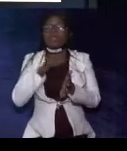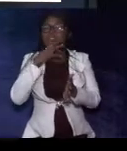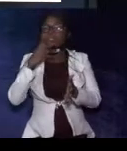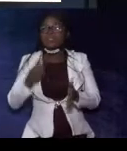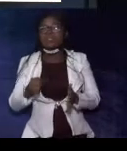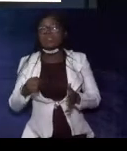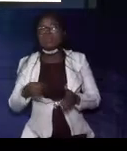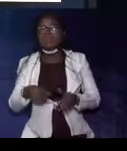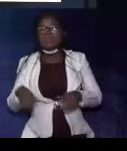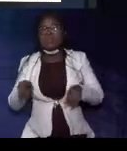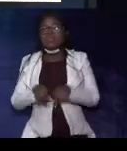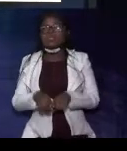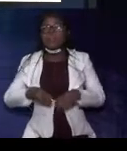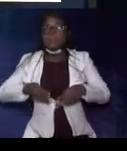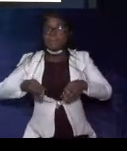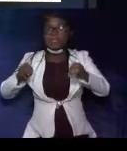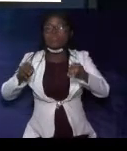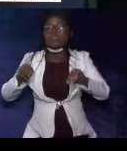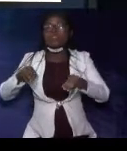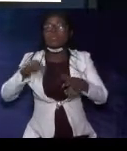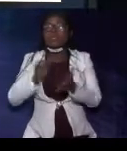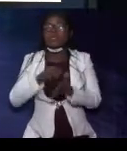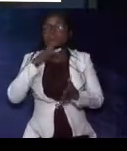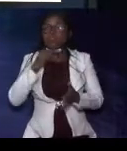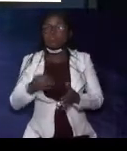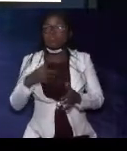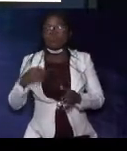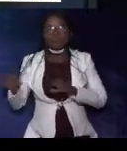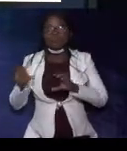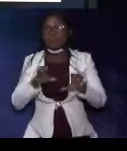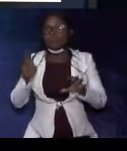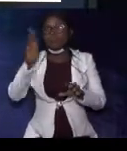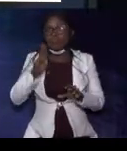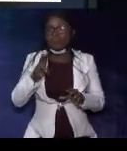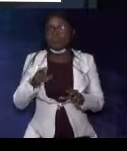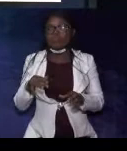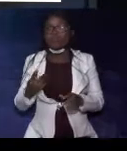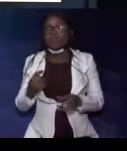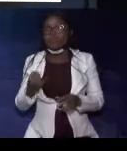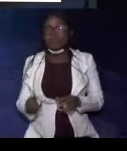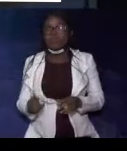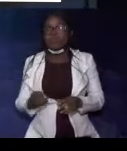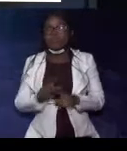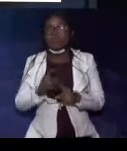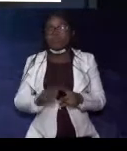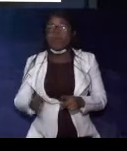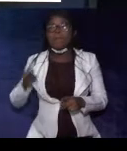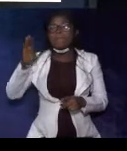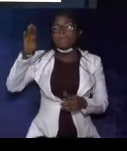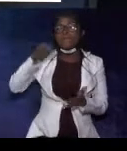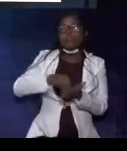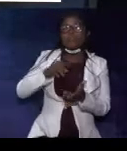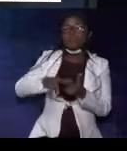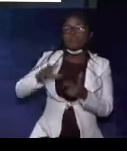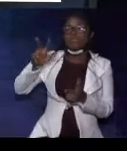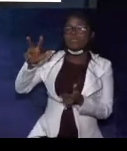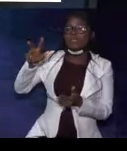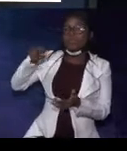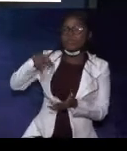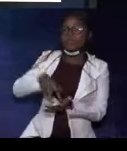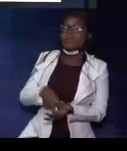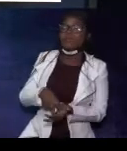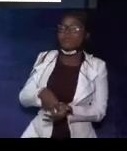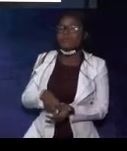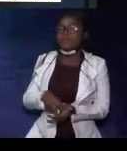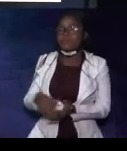where they are supposed to be. This is the same method that we applied during the last lesson. Nothing is strange here, except that we are just extending